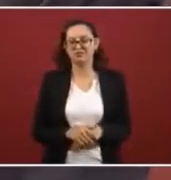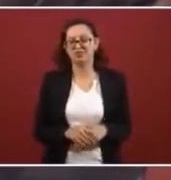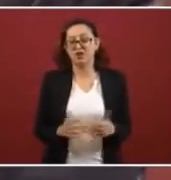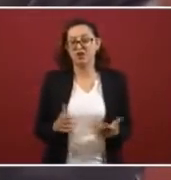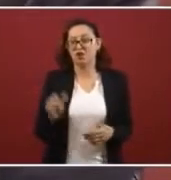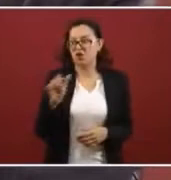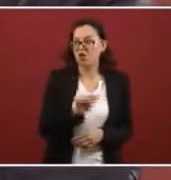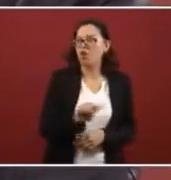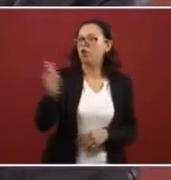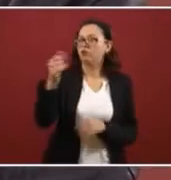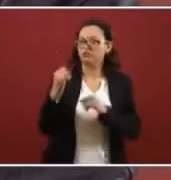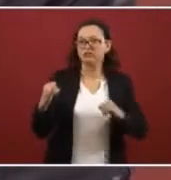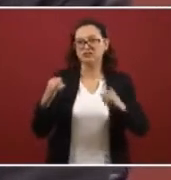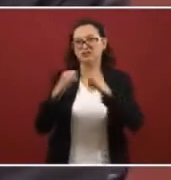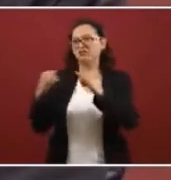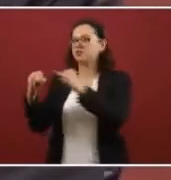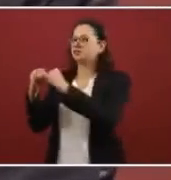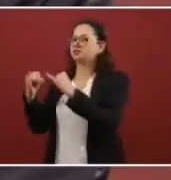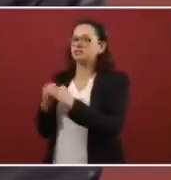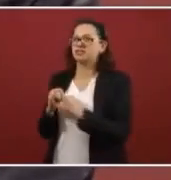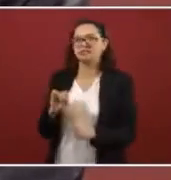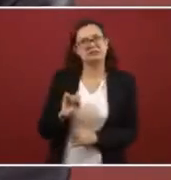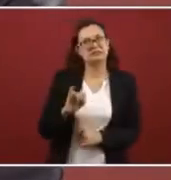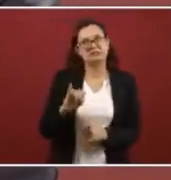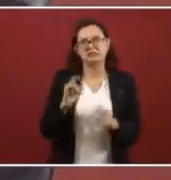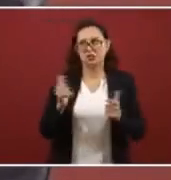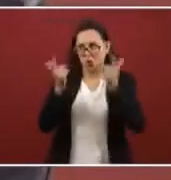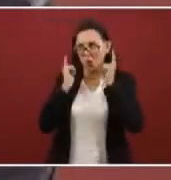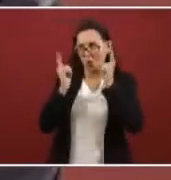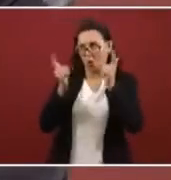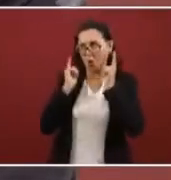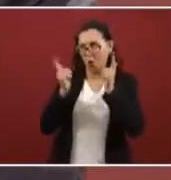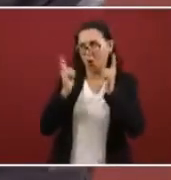where they would like, we would like.